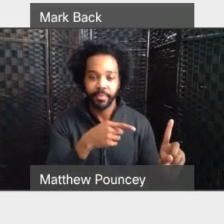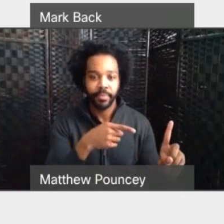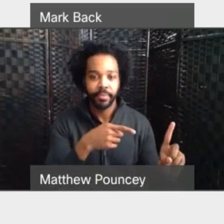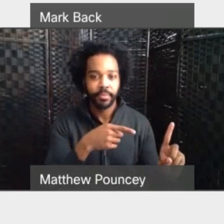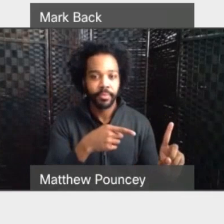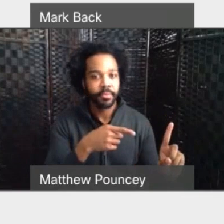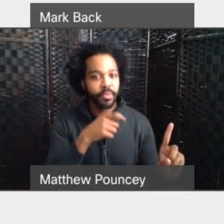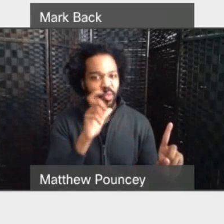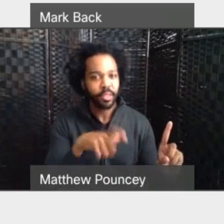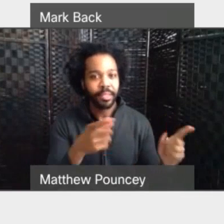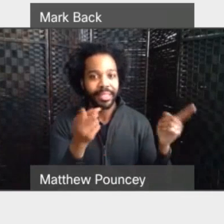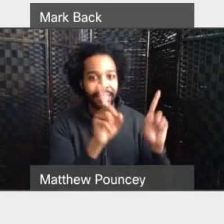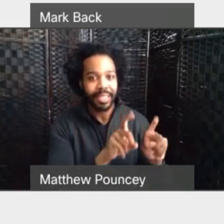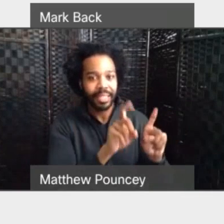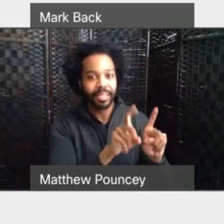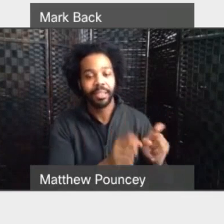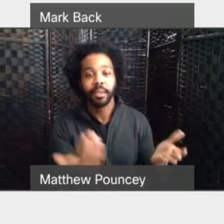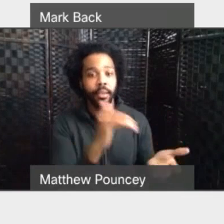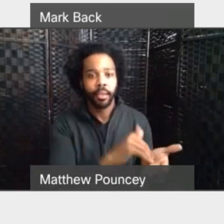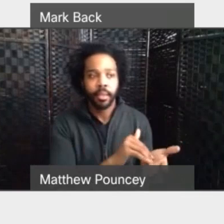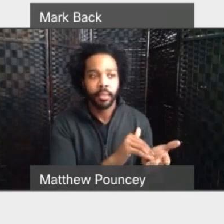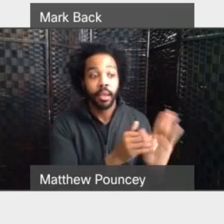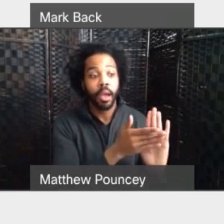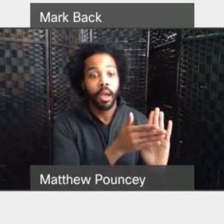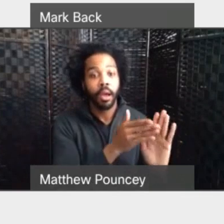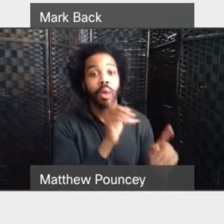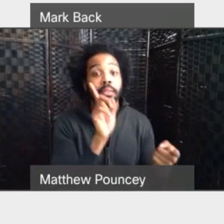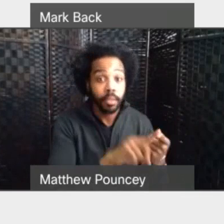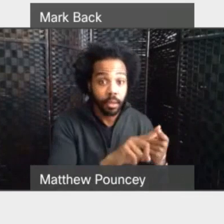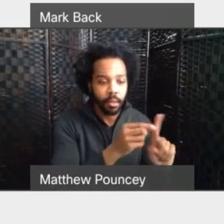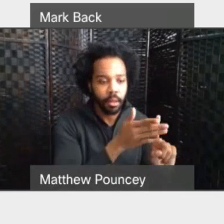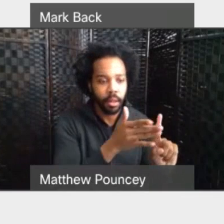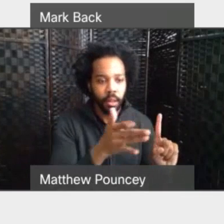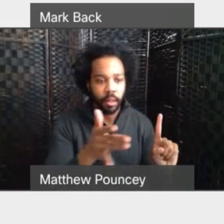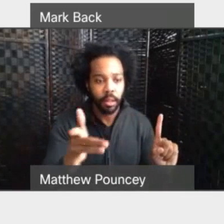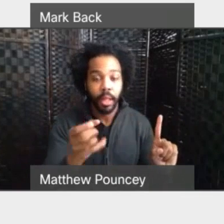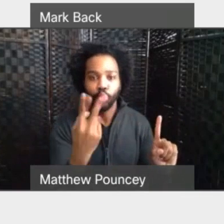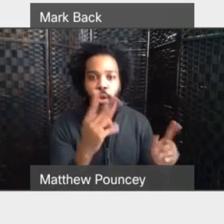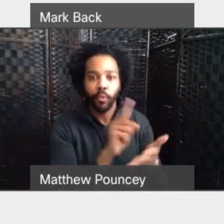tested again for 12 weeks after that positive result,